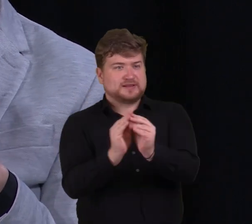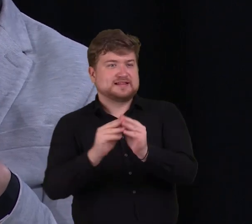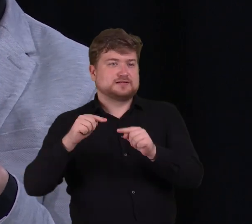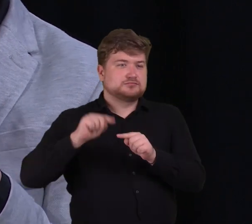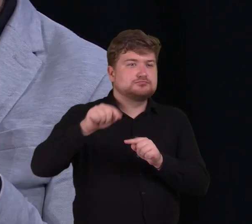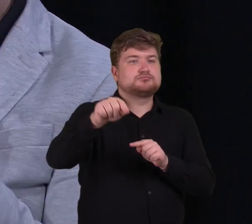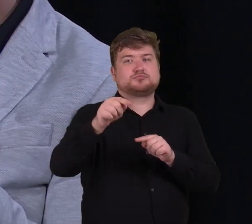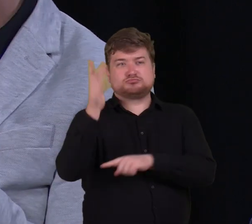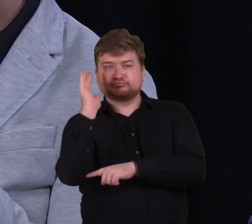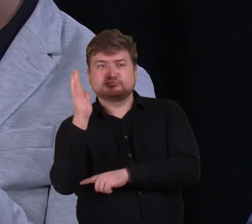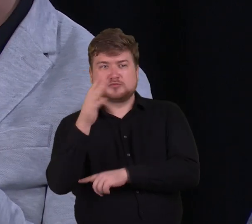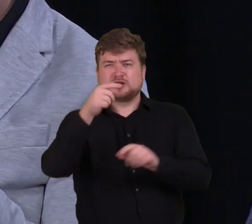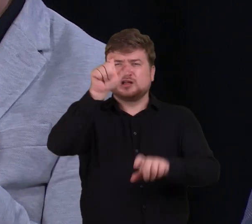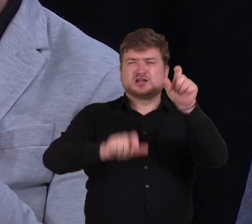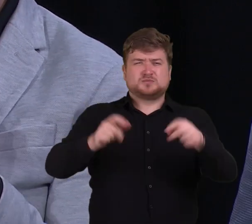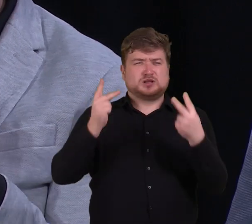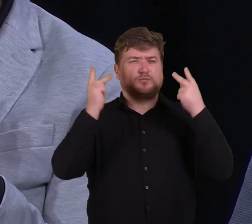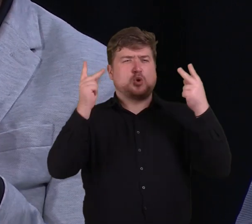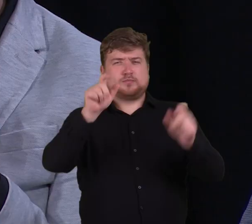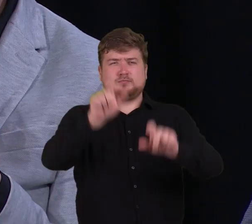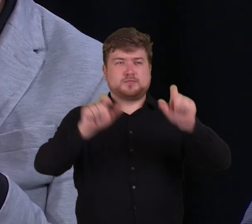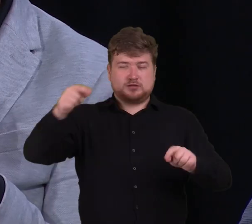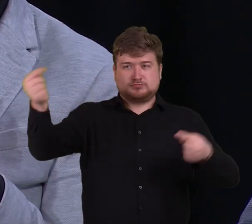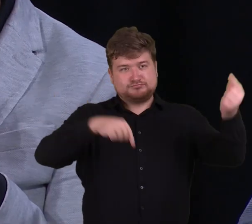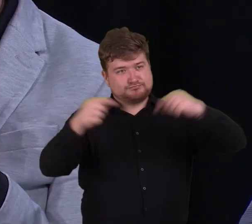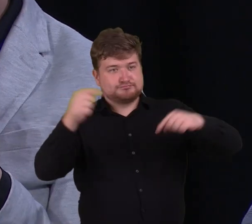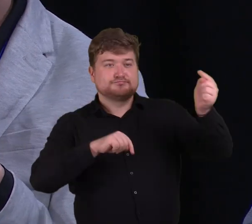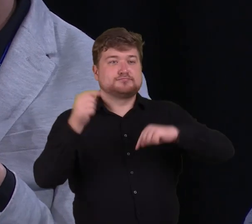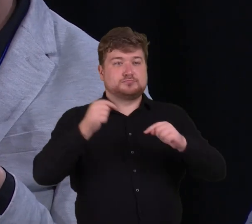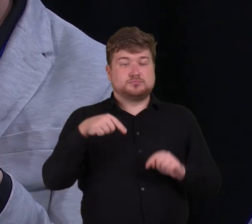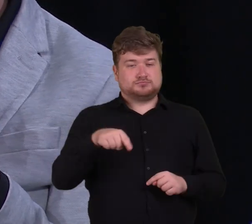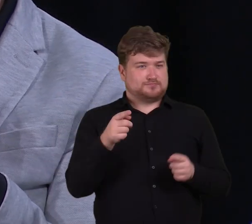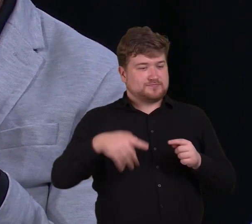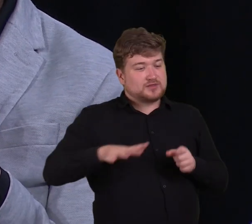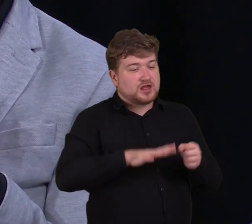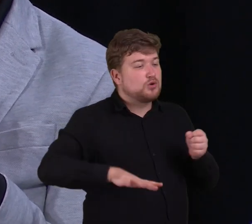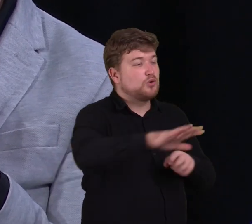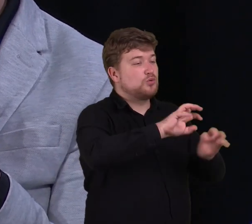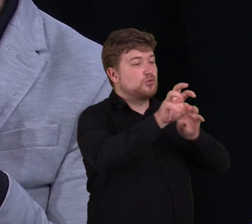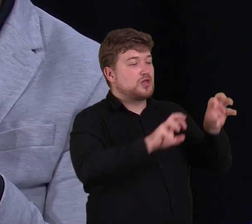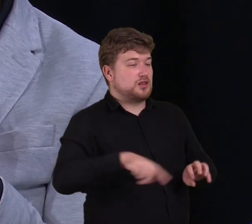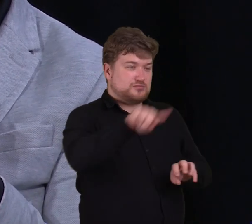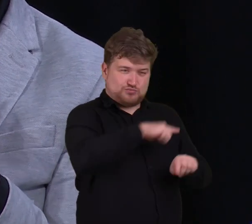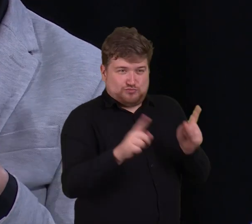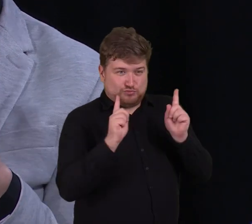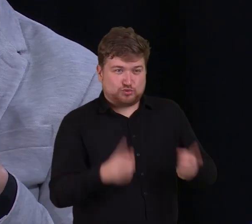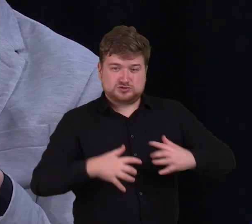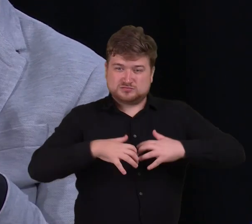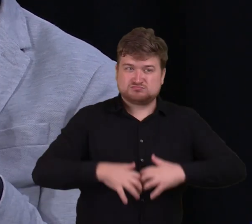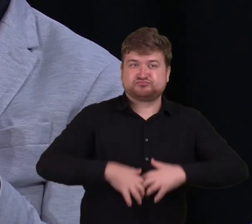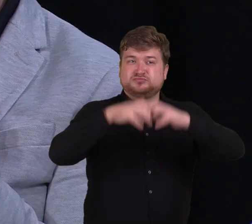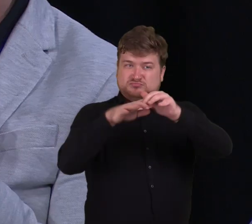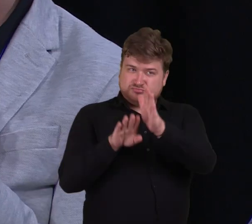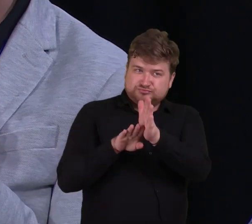development, especially with cohesion policy. And there are, of course, ITIs and CLD representatives are